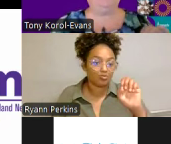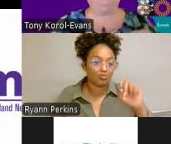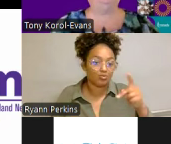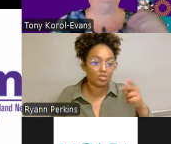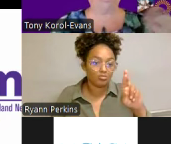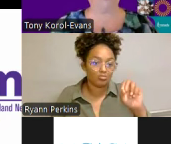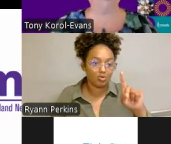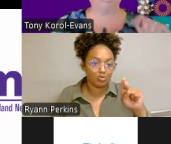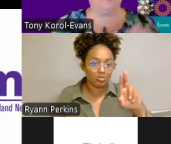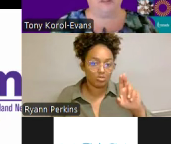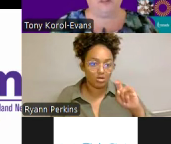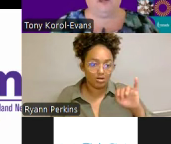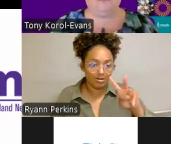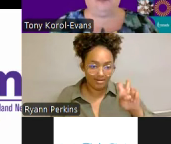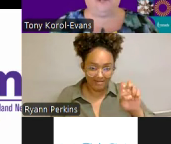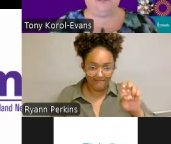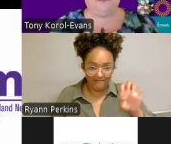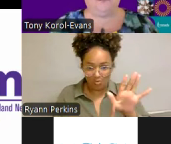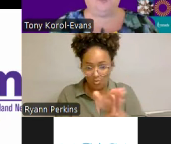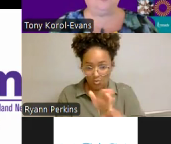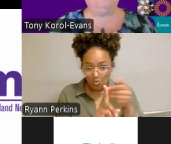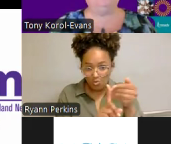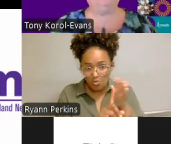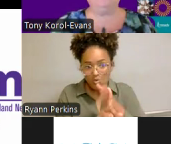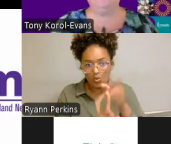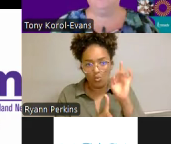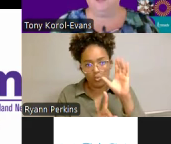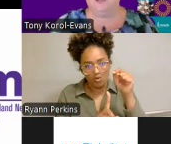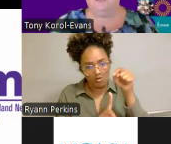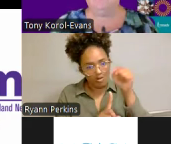we are going to go into a whole section on reproductive coercion.